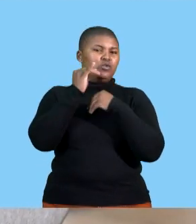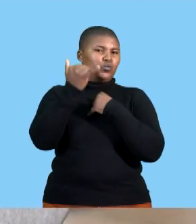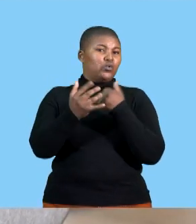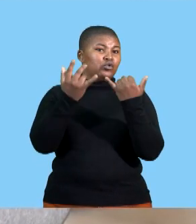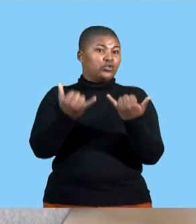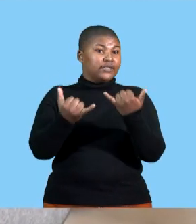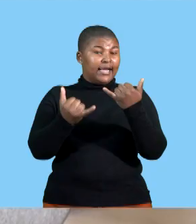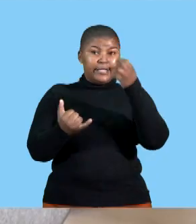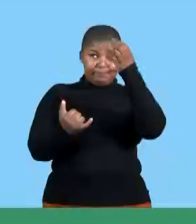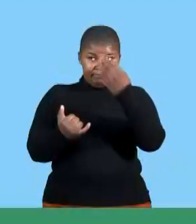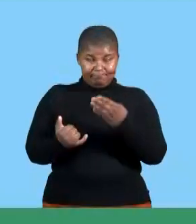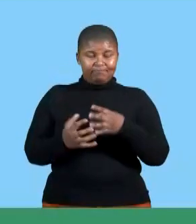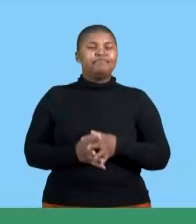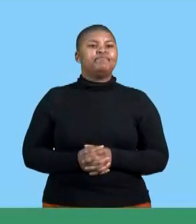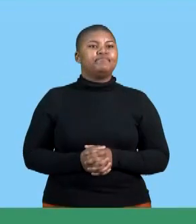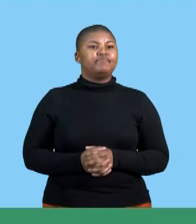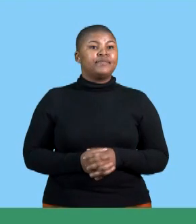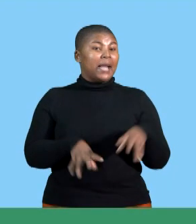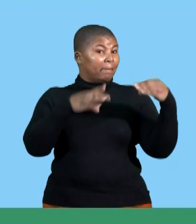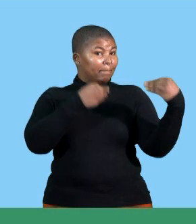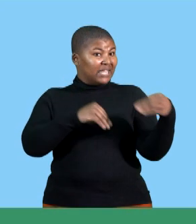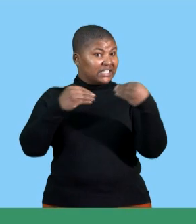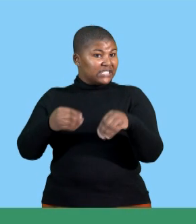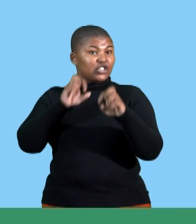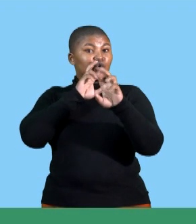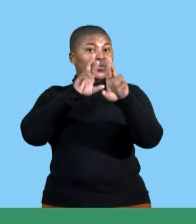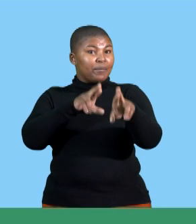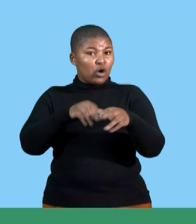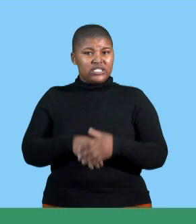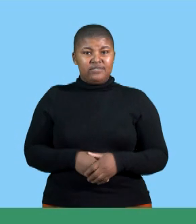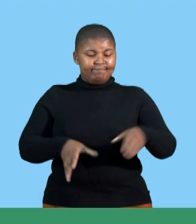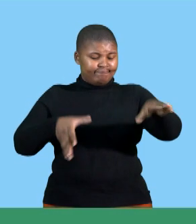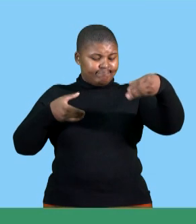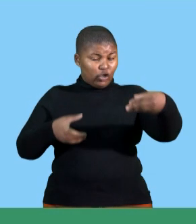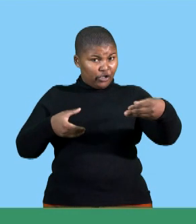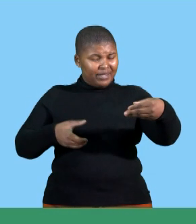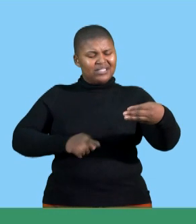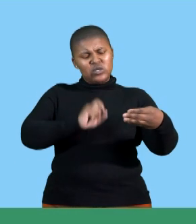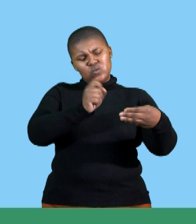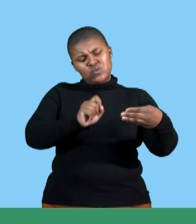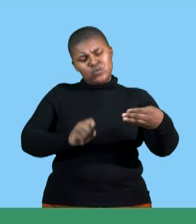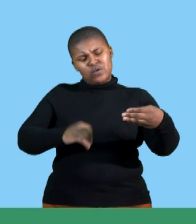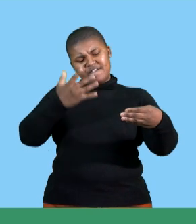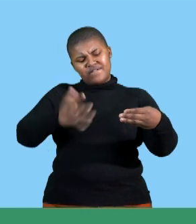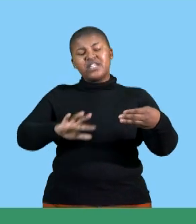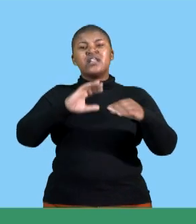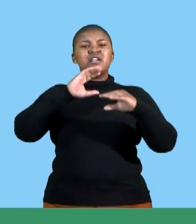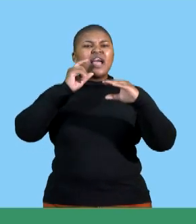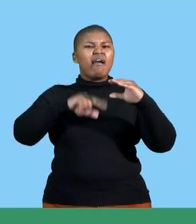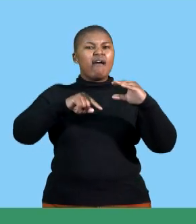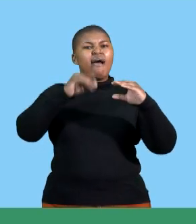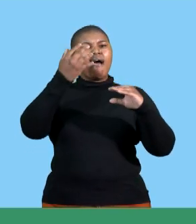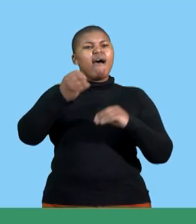across. So you need to make a note of these words. Business report. It is a written document that communicates